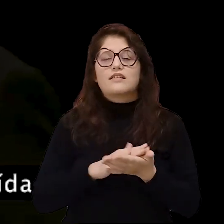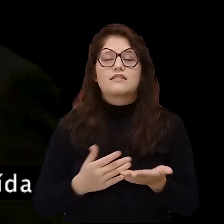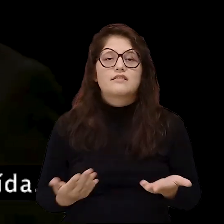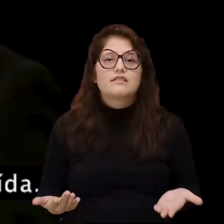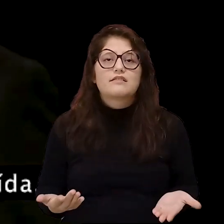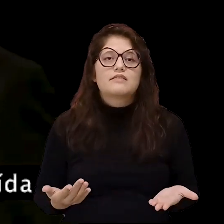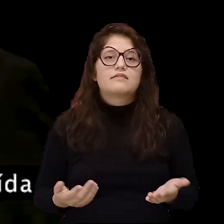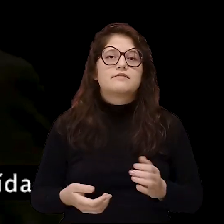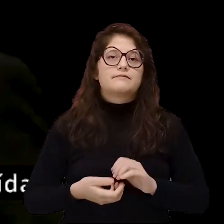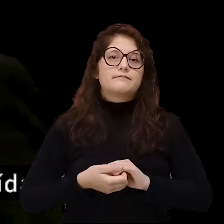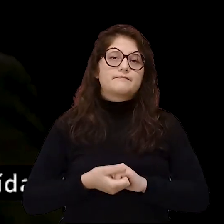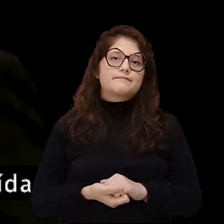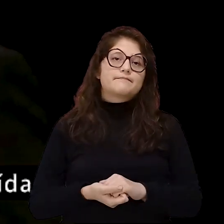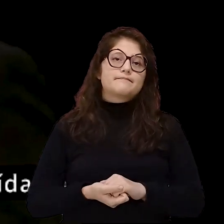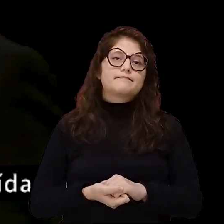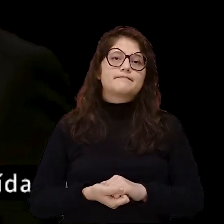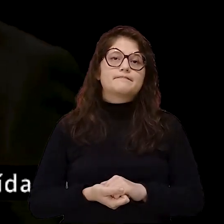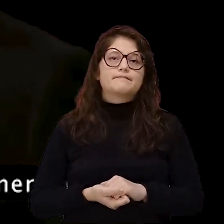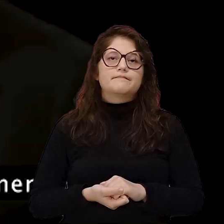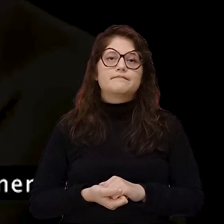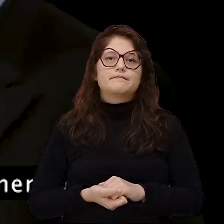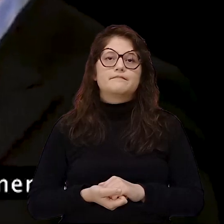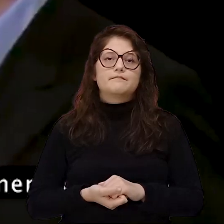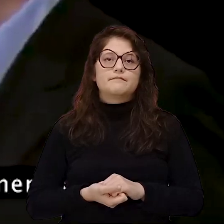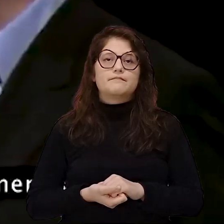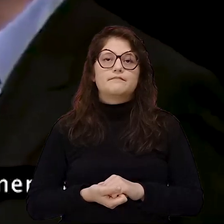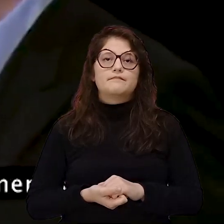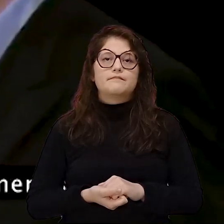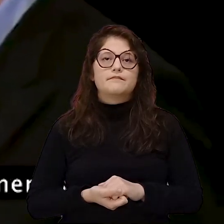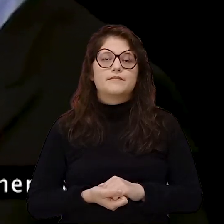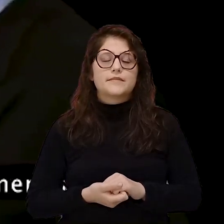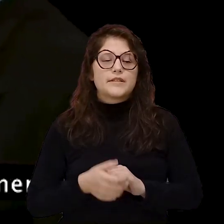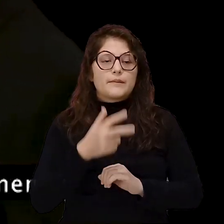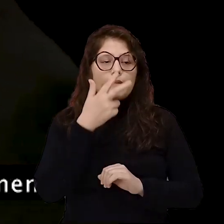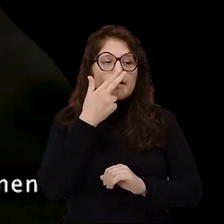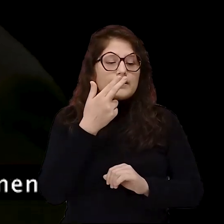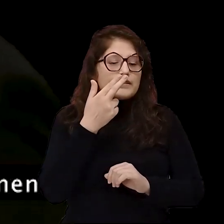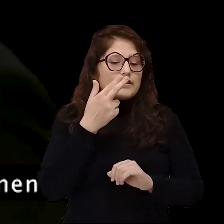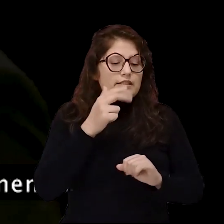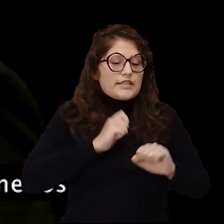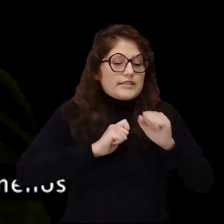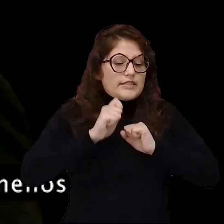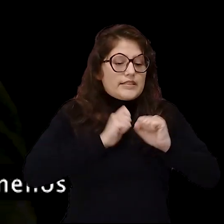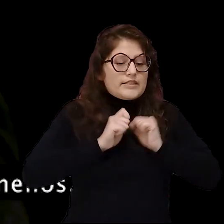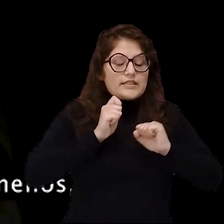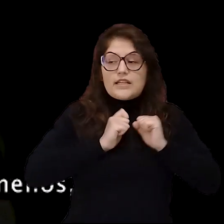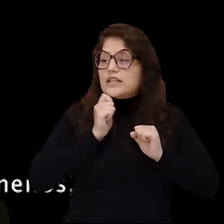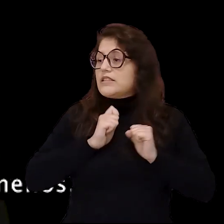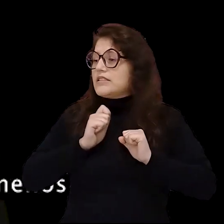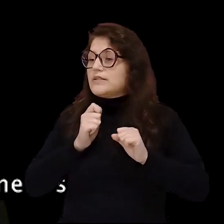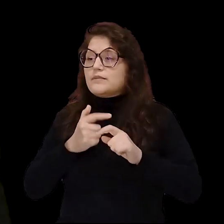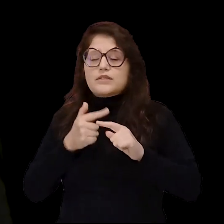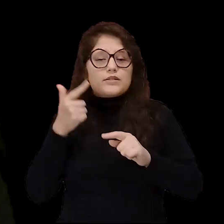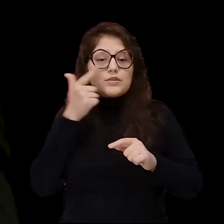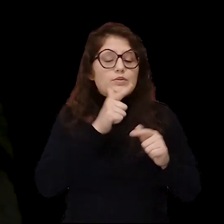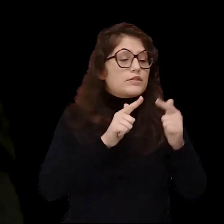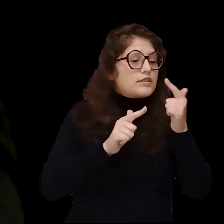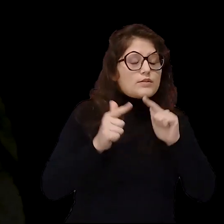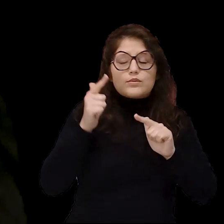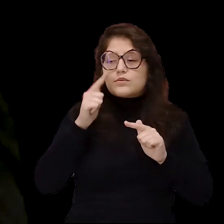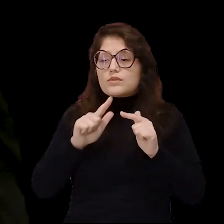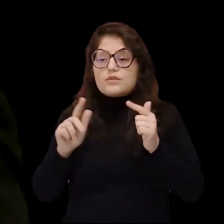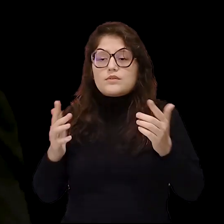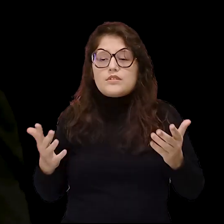figure out any way around it. And so, I began to feel myself doing less, and